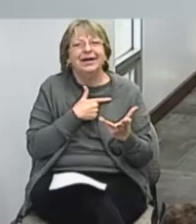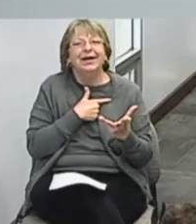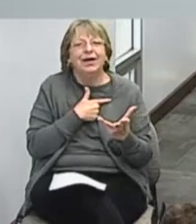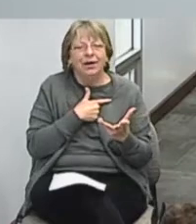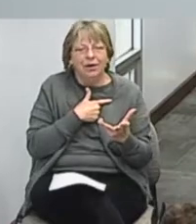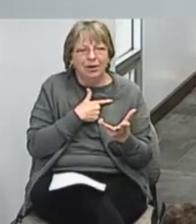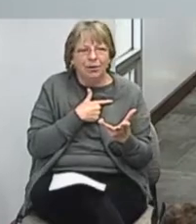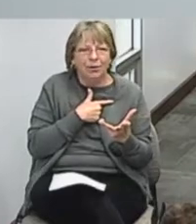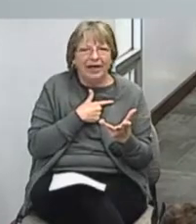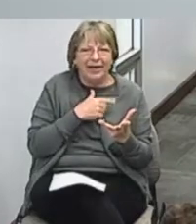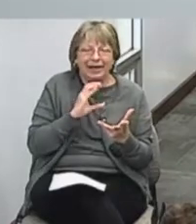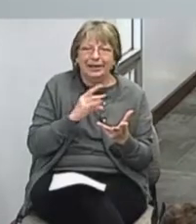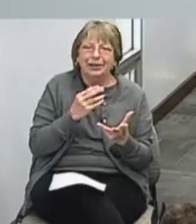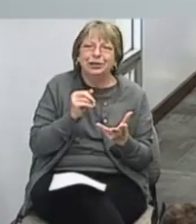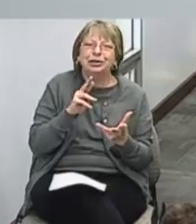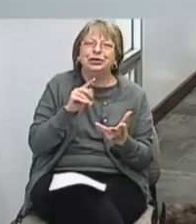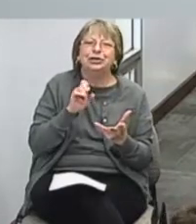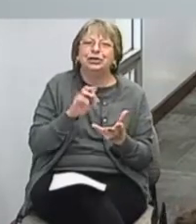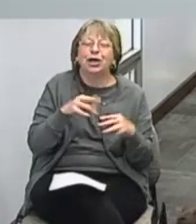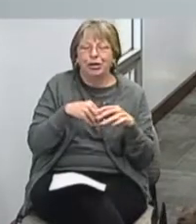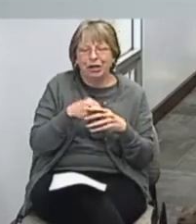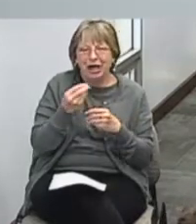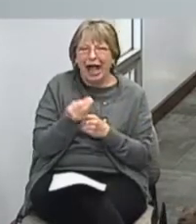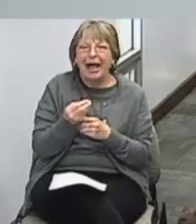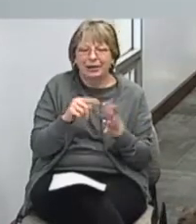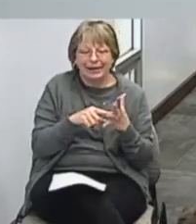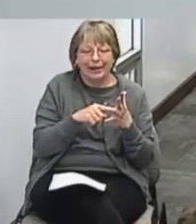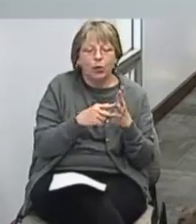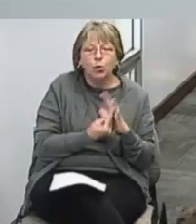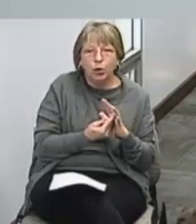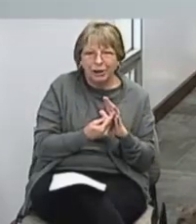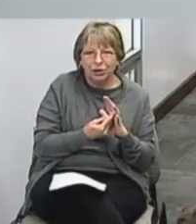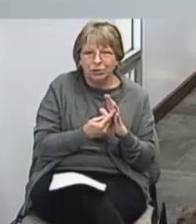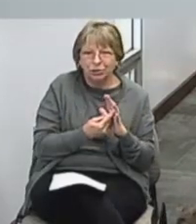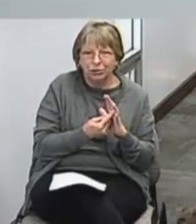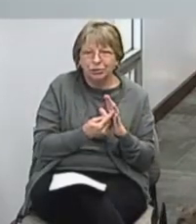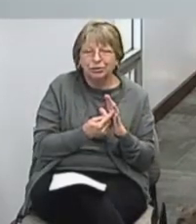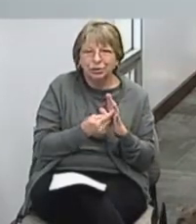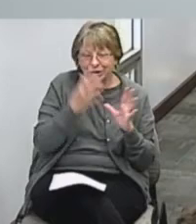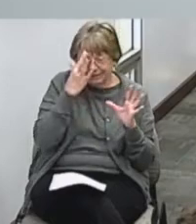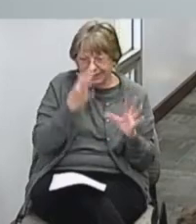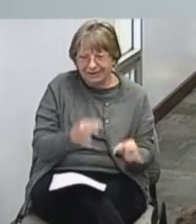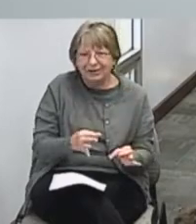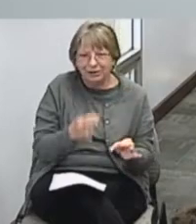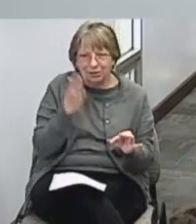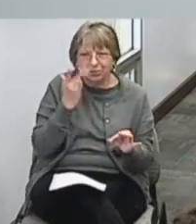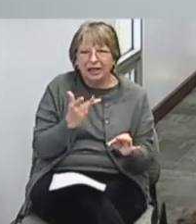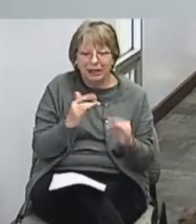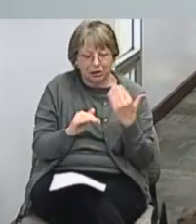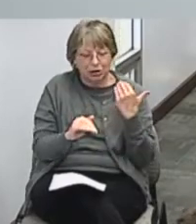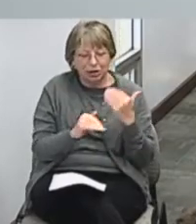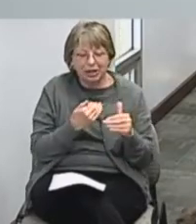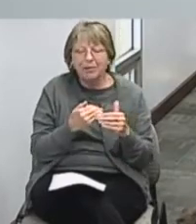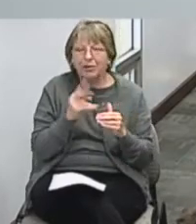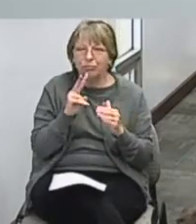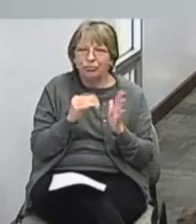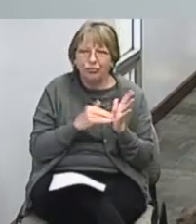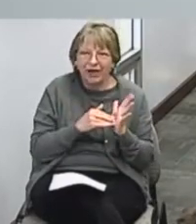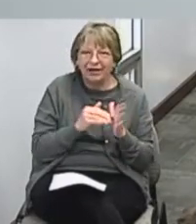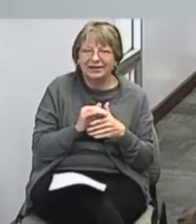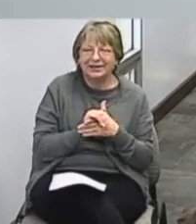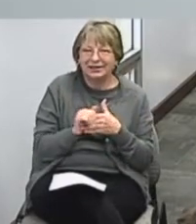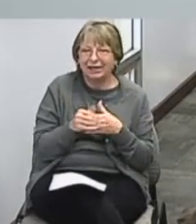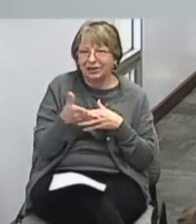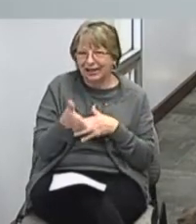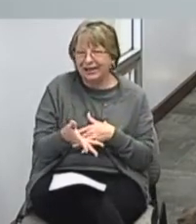from under the original statute because the dollar limitation in the statute is $2,000. And this statute requires